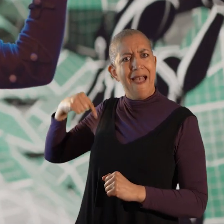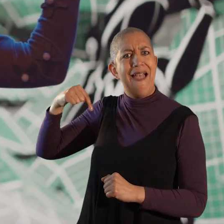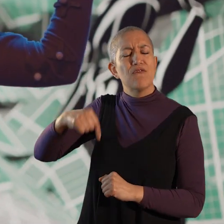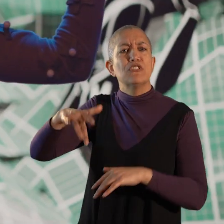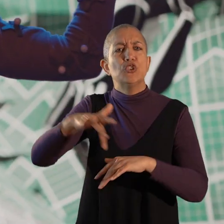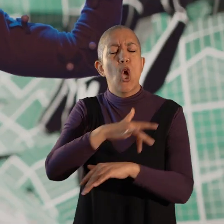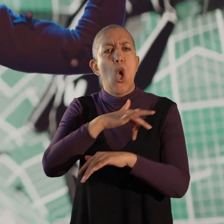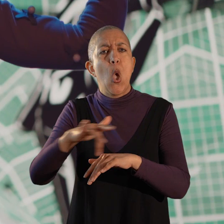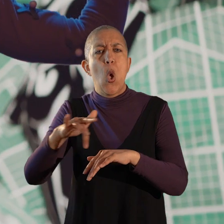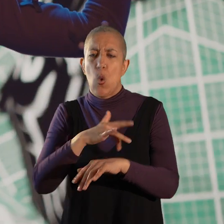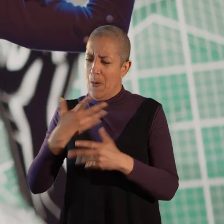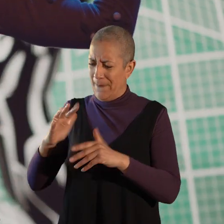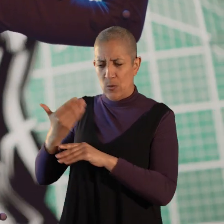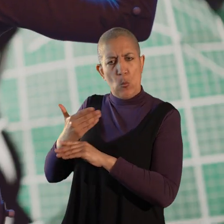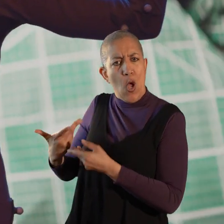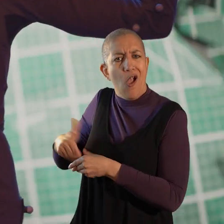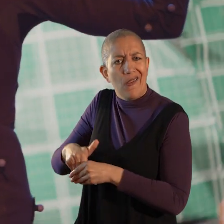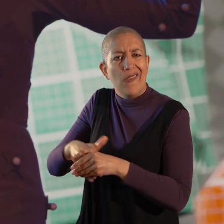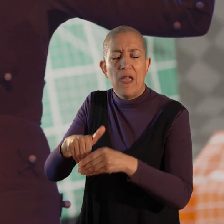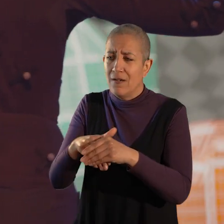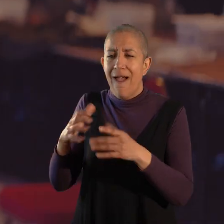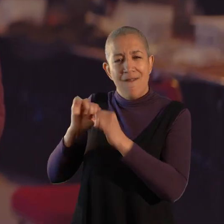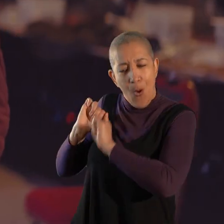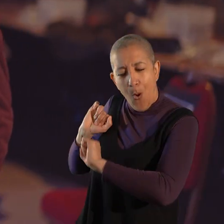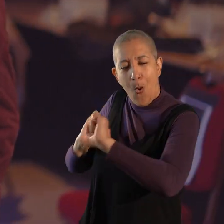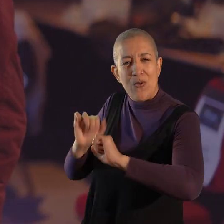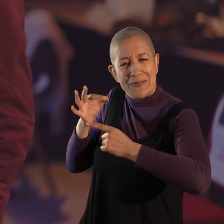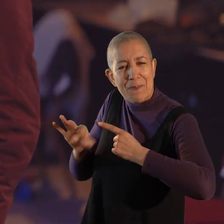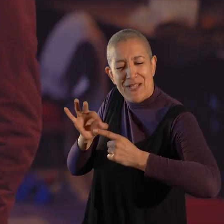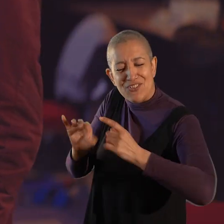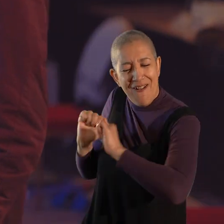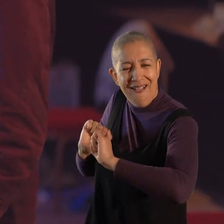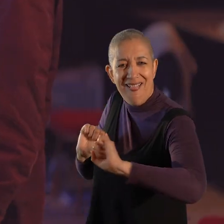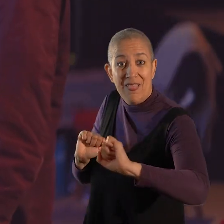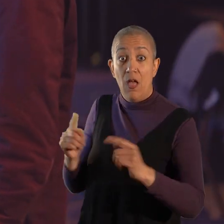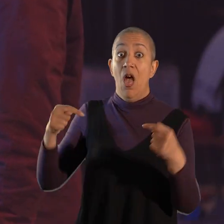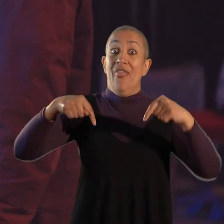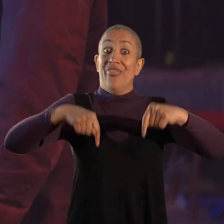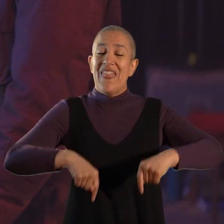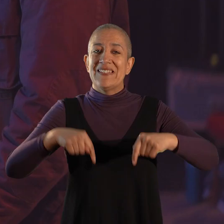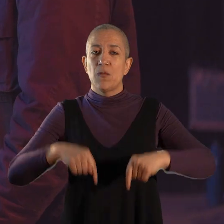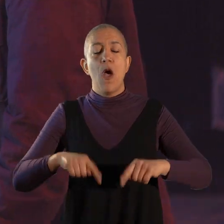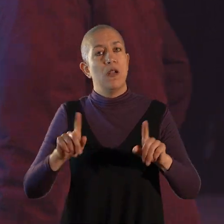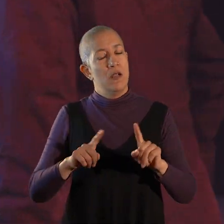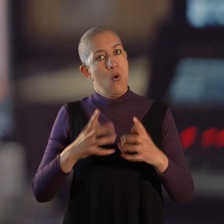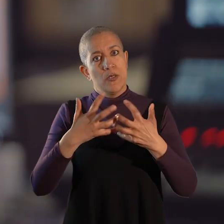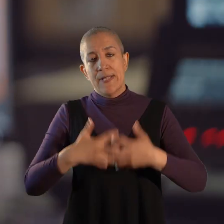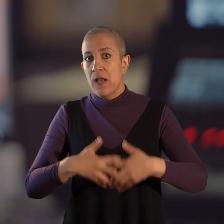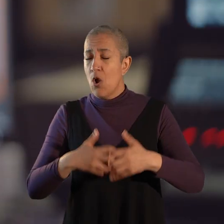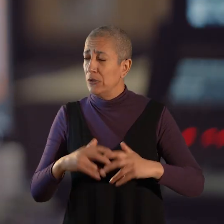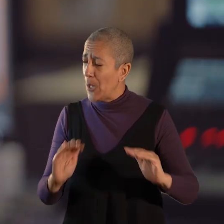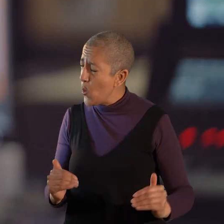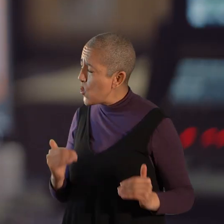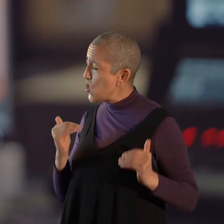I think every show that you work on, there's some element of specialness to it. This one